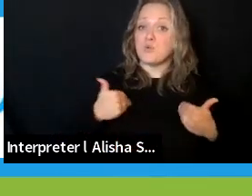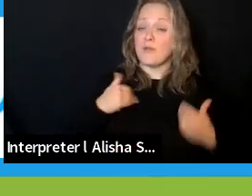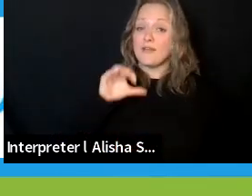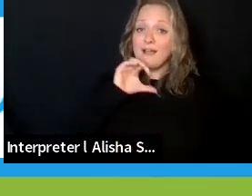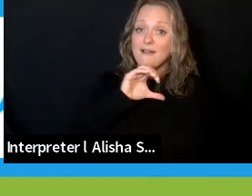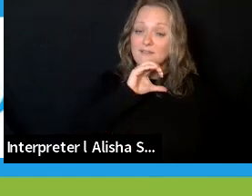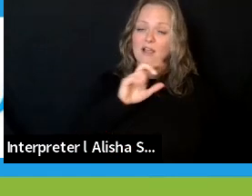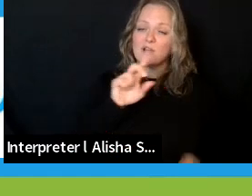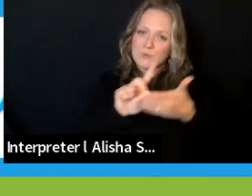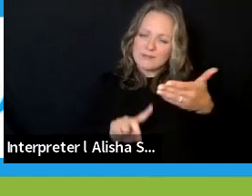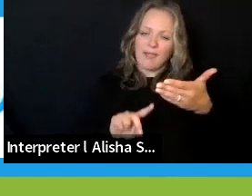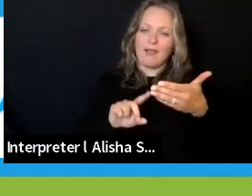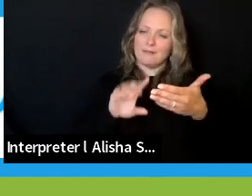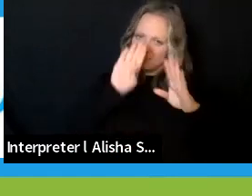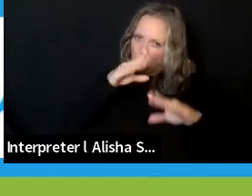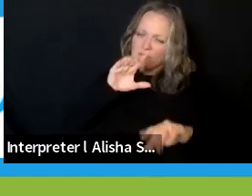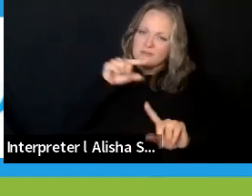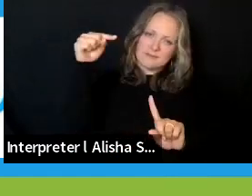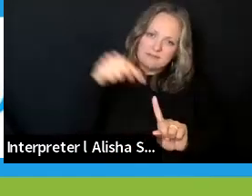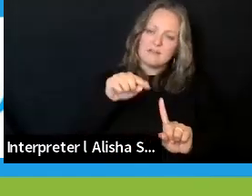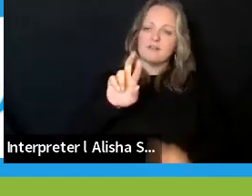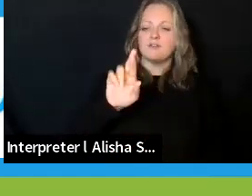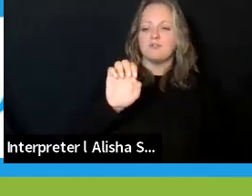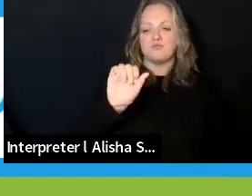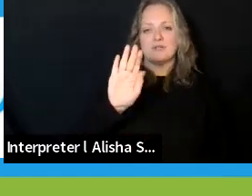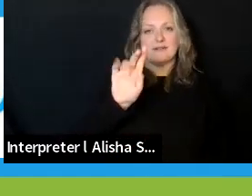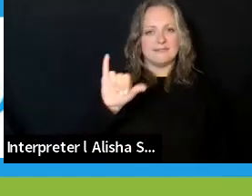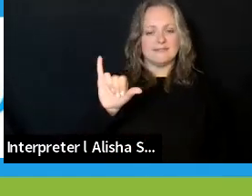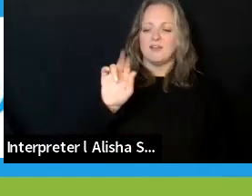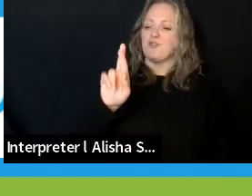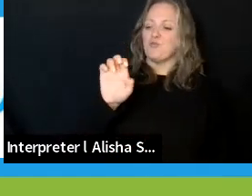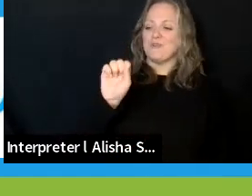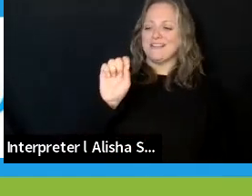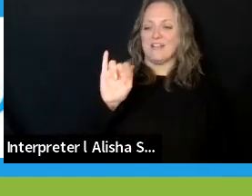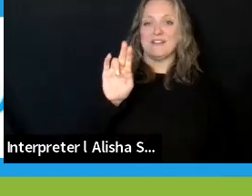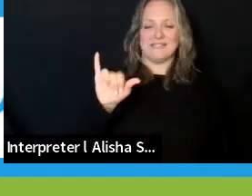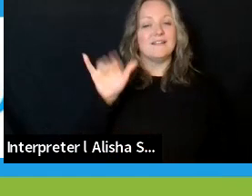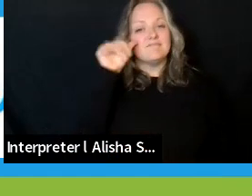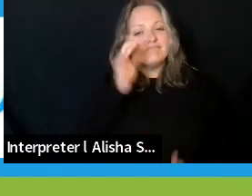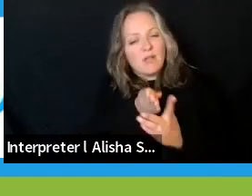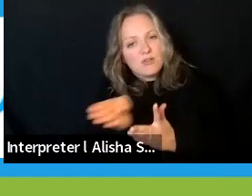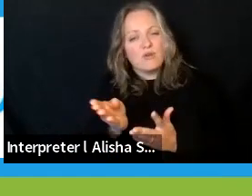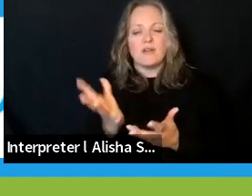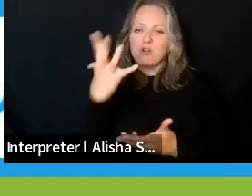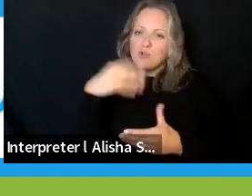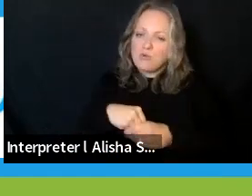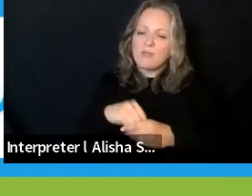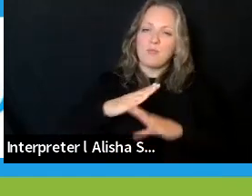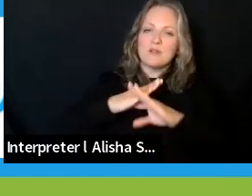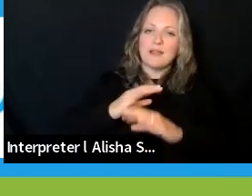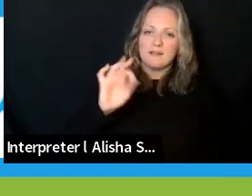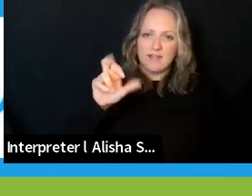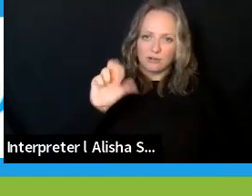designed around resiliency, incorporating those protective factors, and they adhere to a strength-based